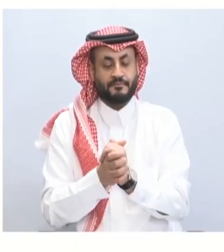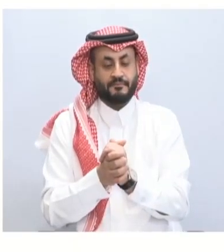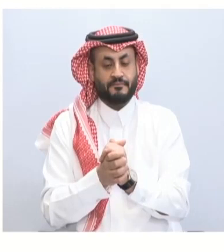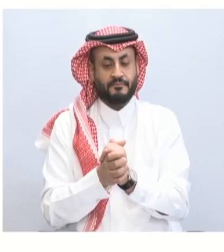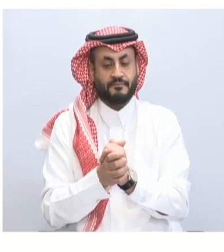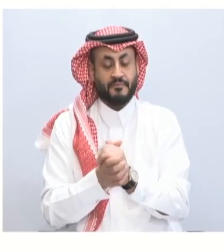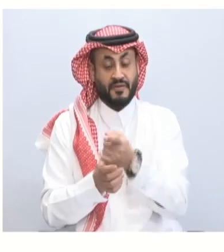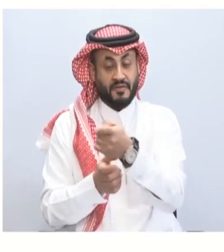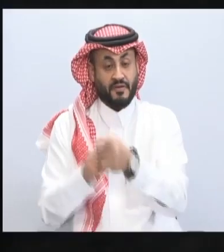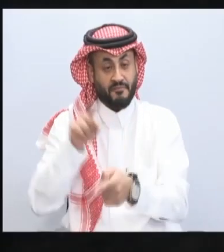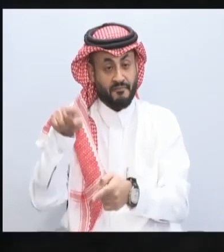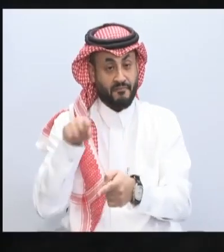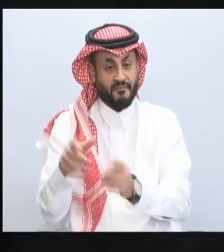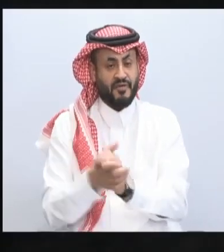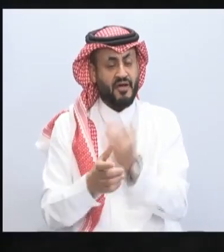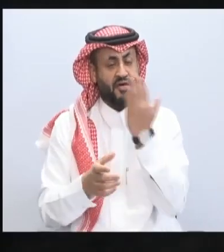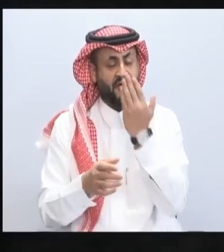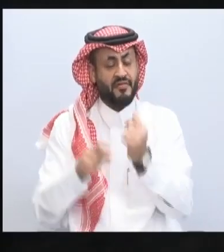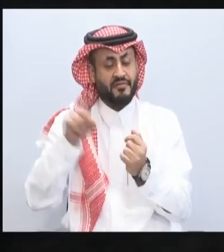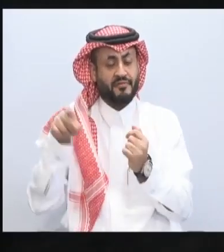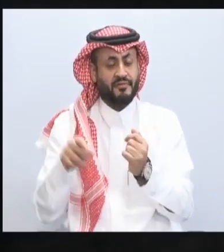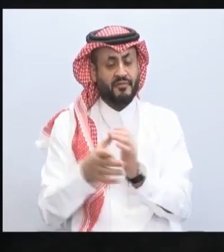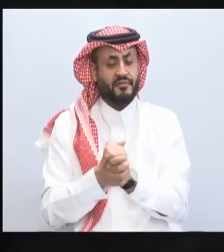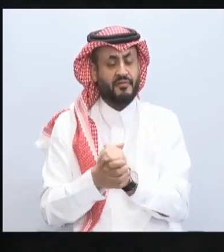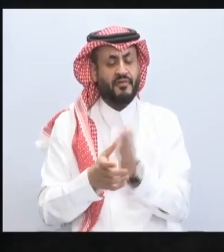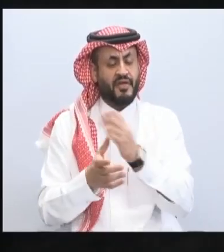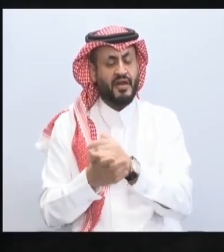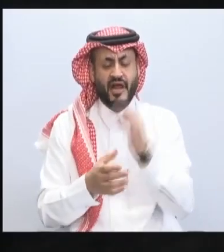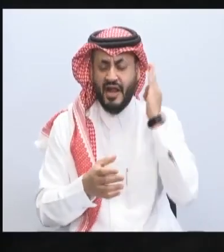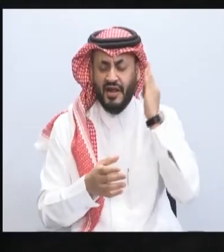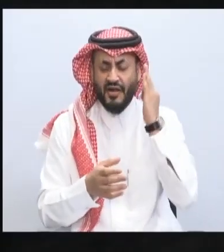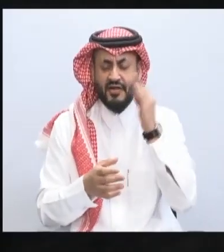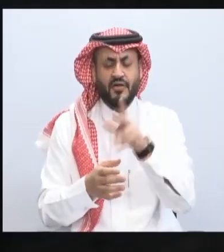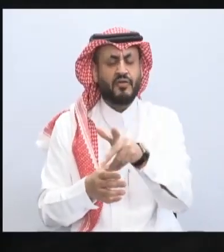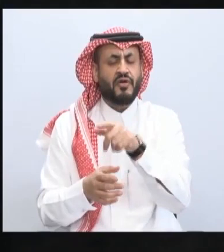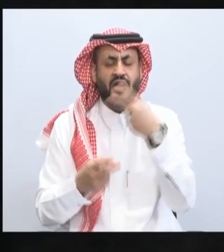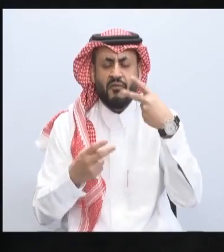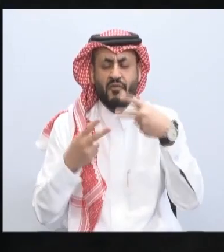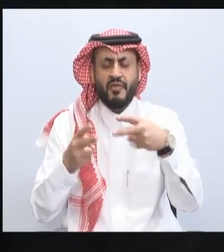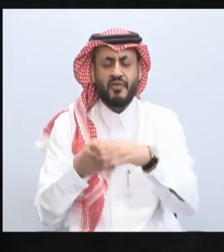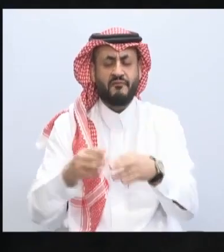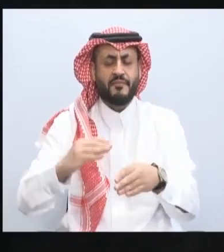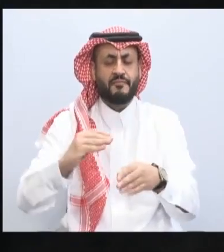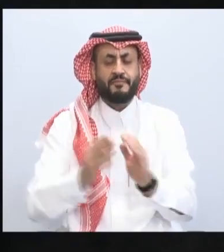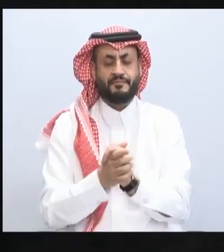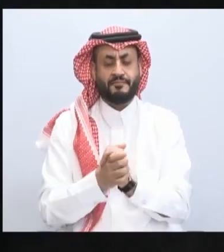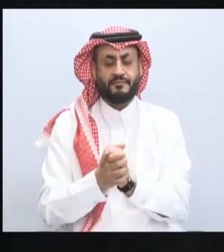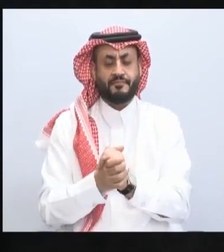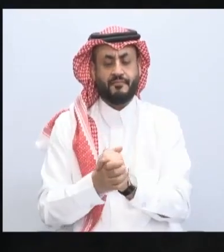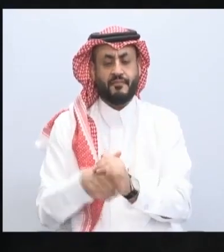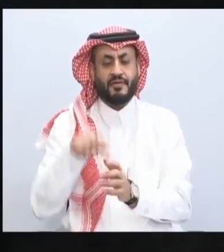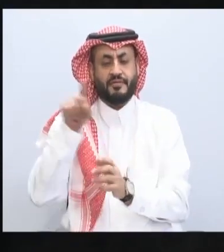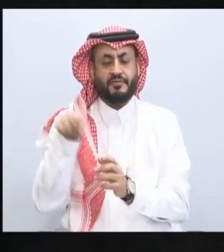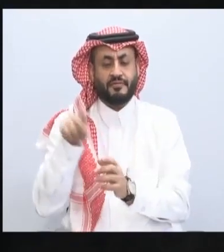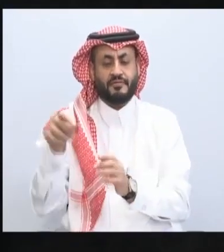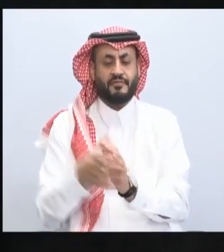Now we have a question. I want you just to read the question, and while you are listening, just try to look for the answer. The question is,